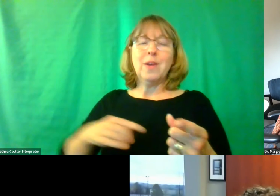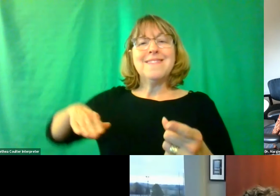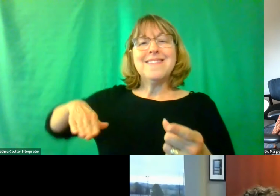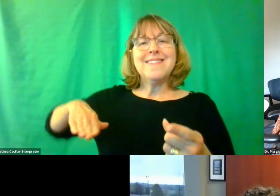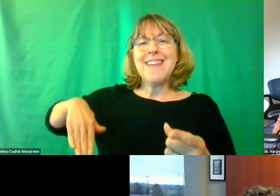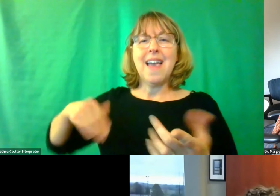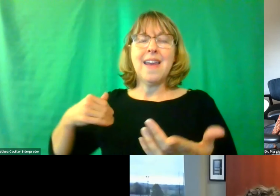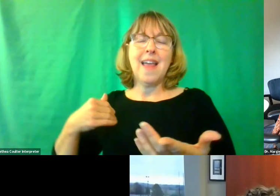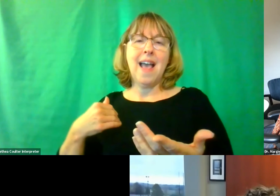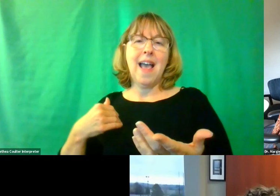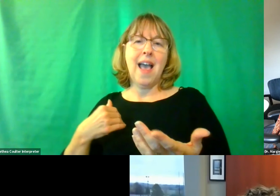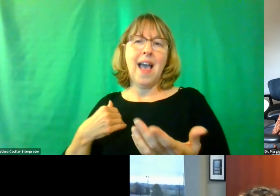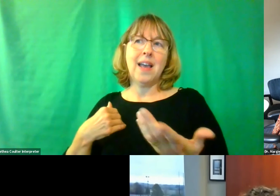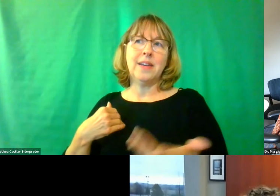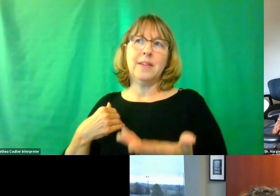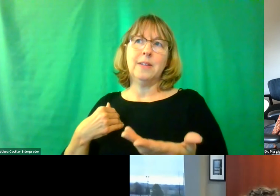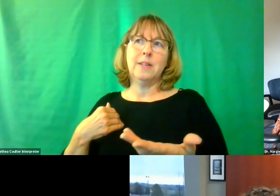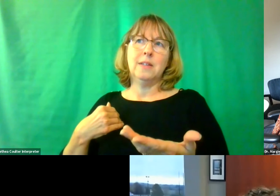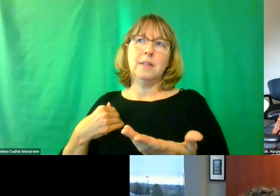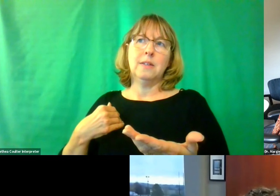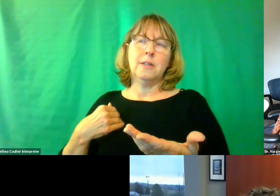of their content is so